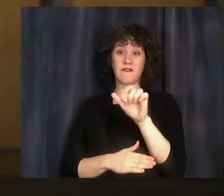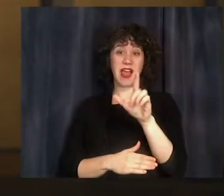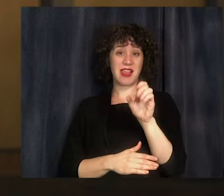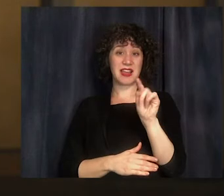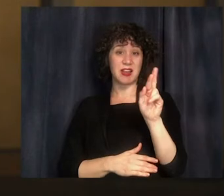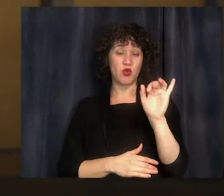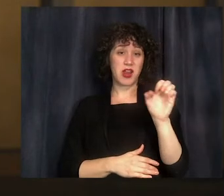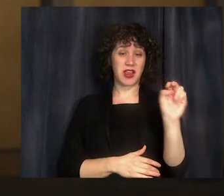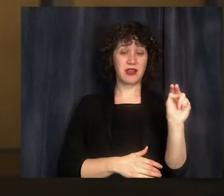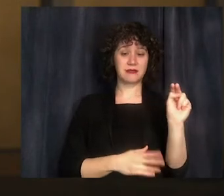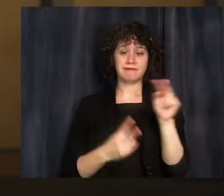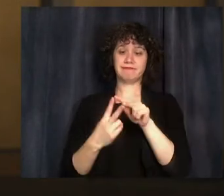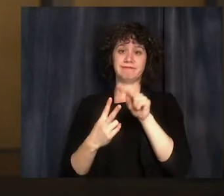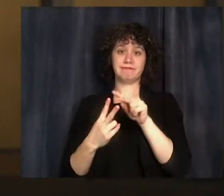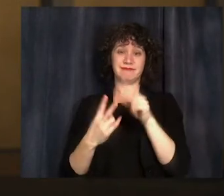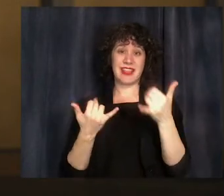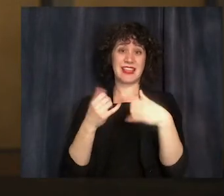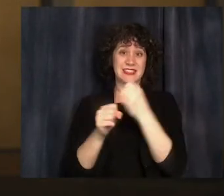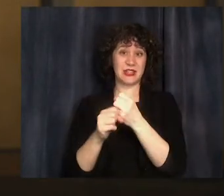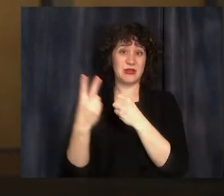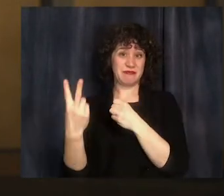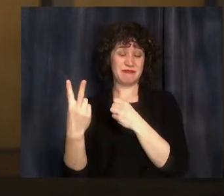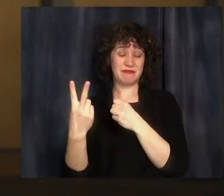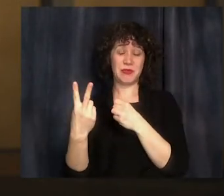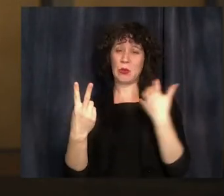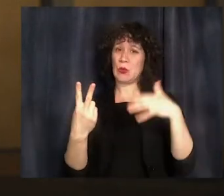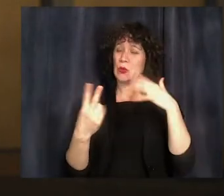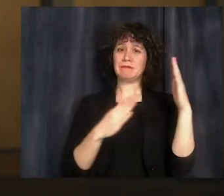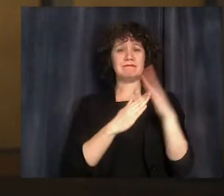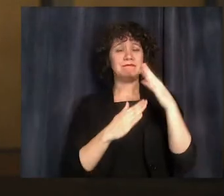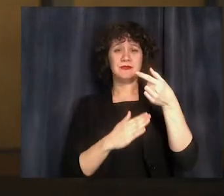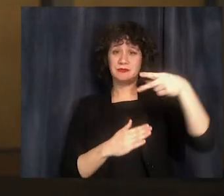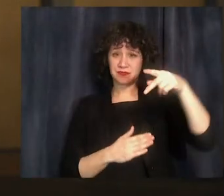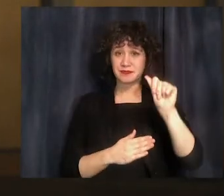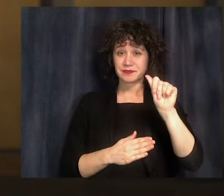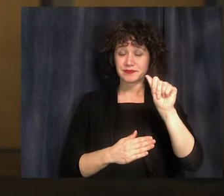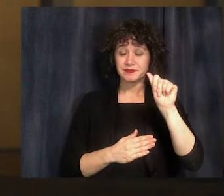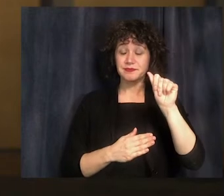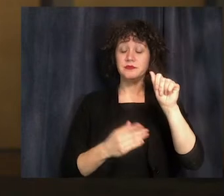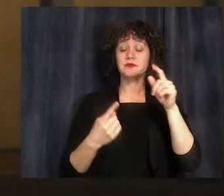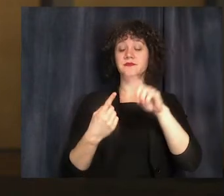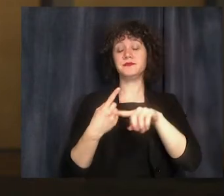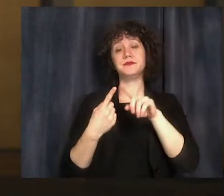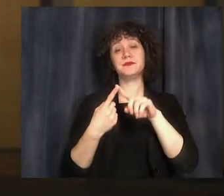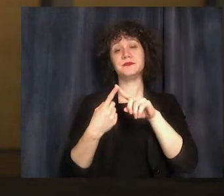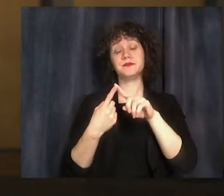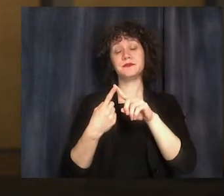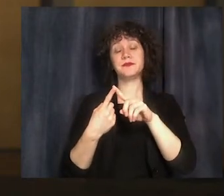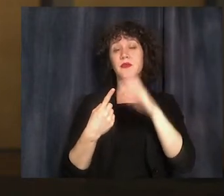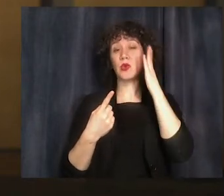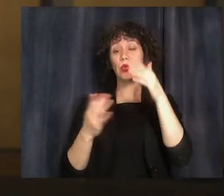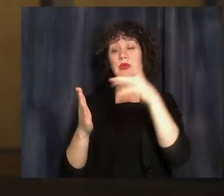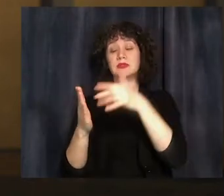impressive. We have co-valedictorians this year, two students with the highest GPA. The first valedictorian will be